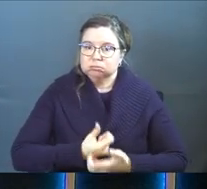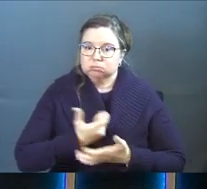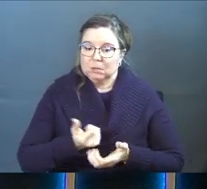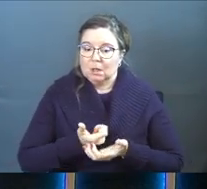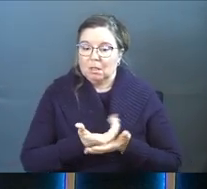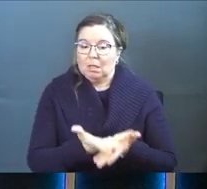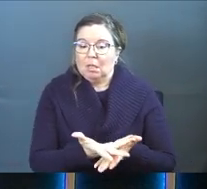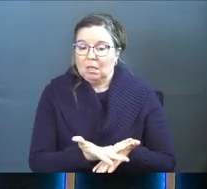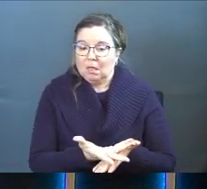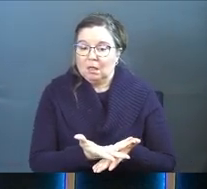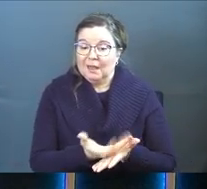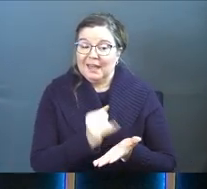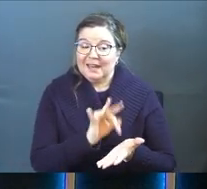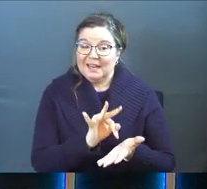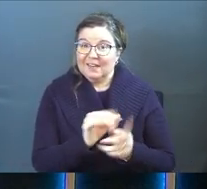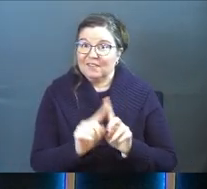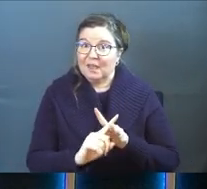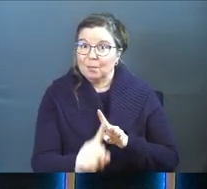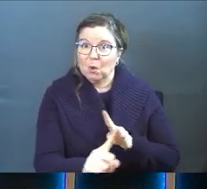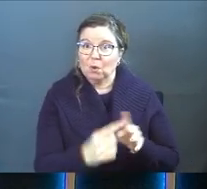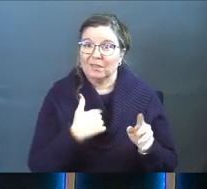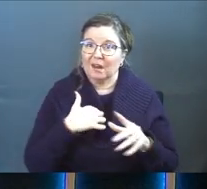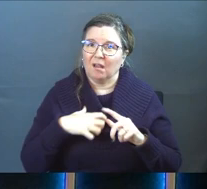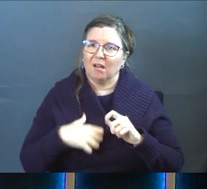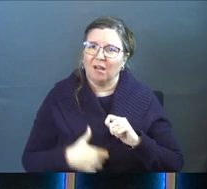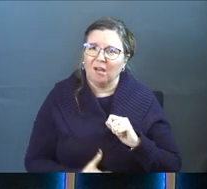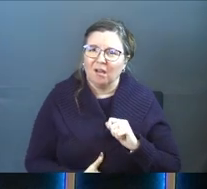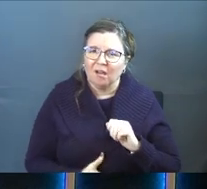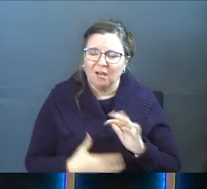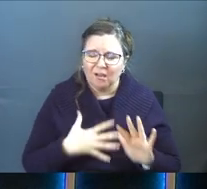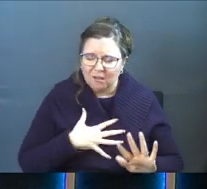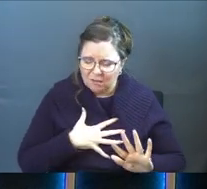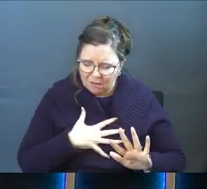are to everybody, and if they bolt, you're crushed.